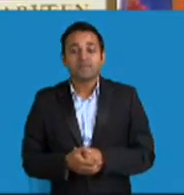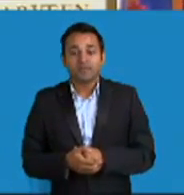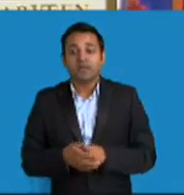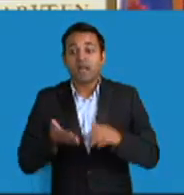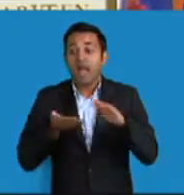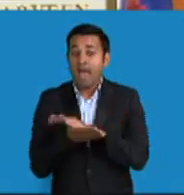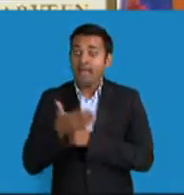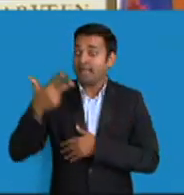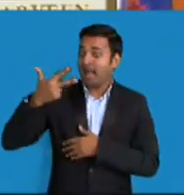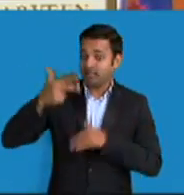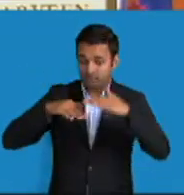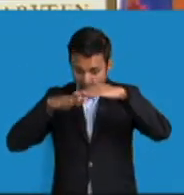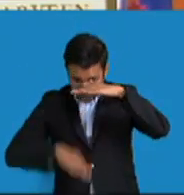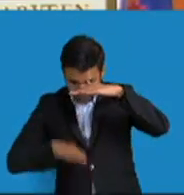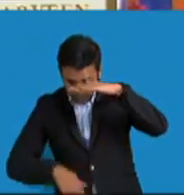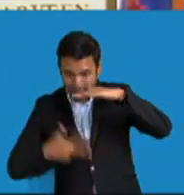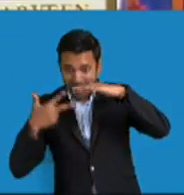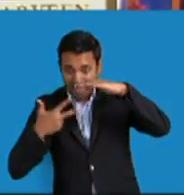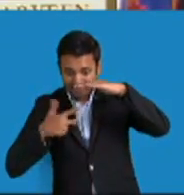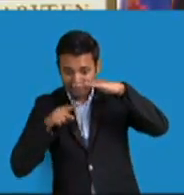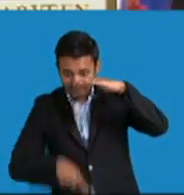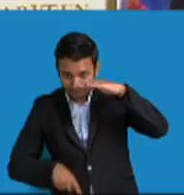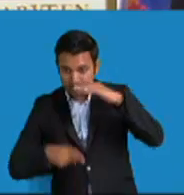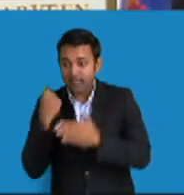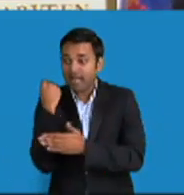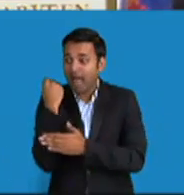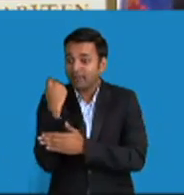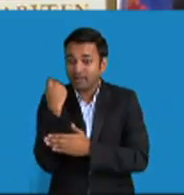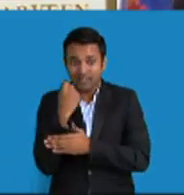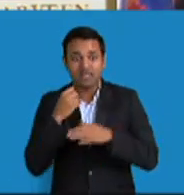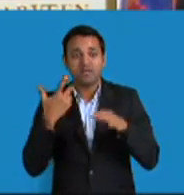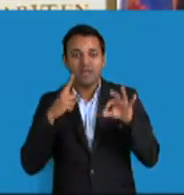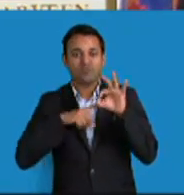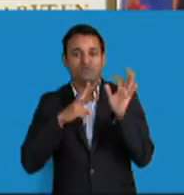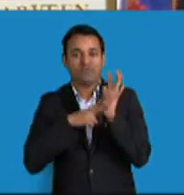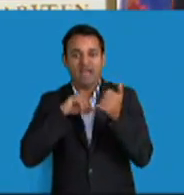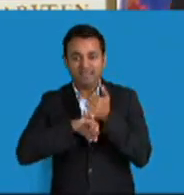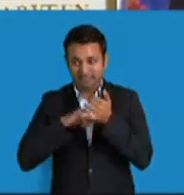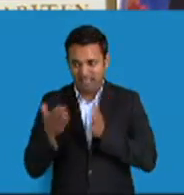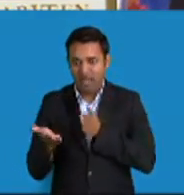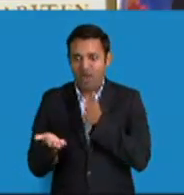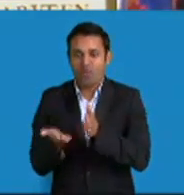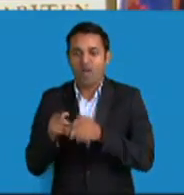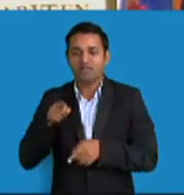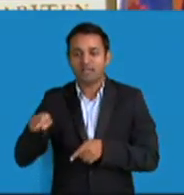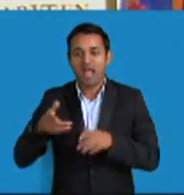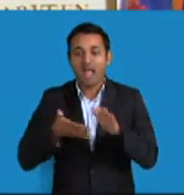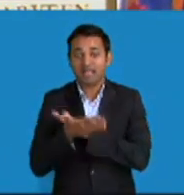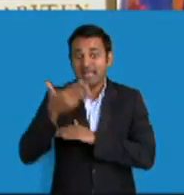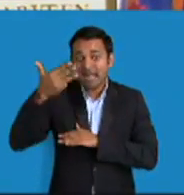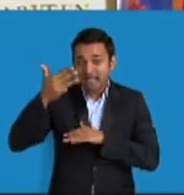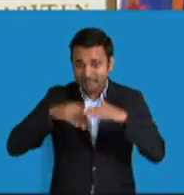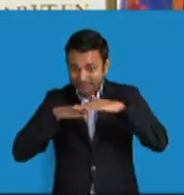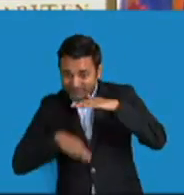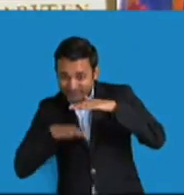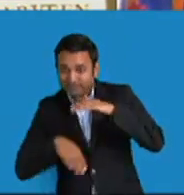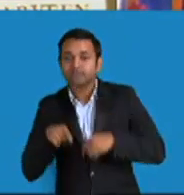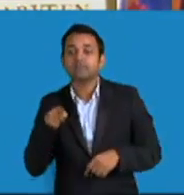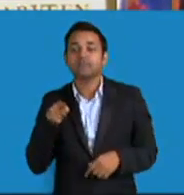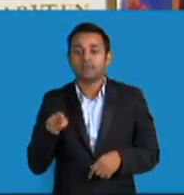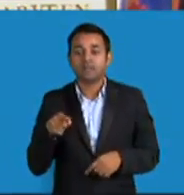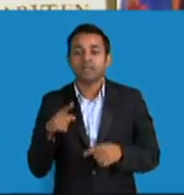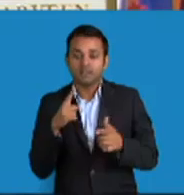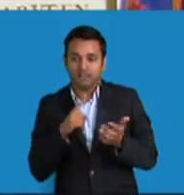18 Dean's Rugby, QVS was given the award. For under 19 Rugby, Lalin Memorial School was given the award. For the